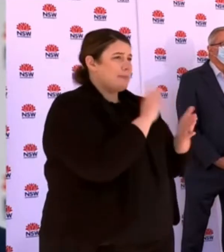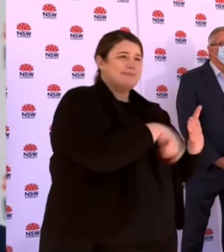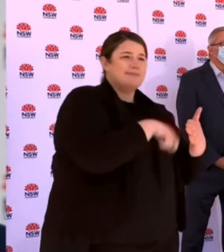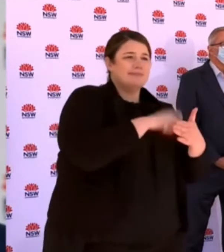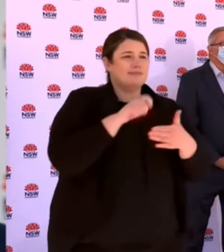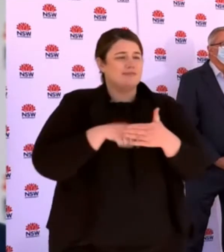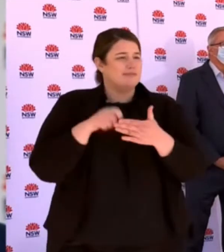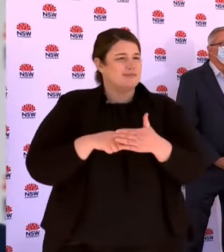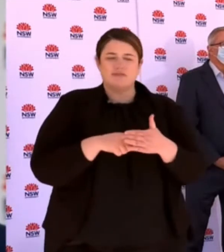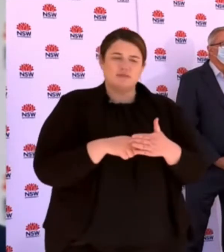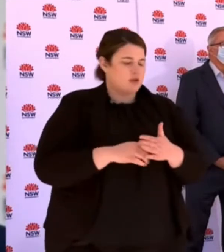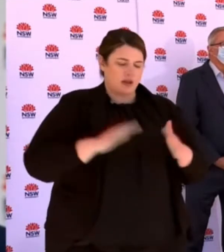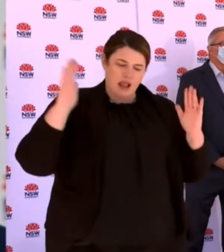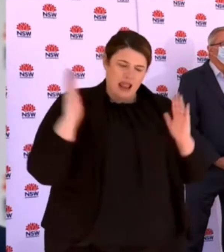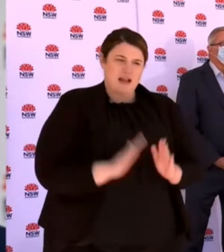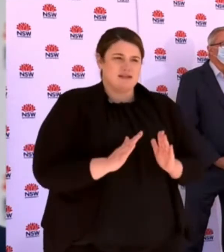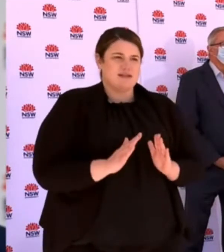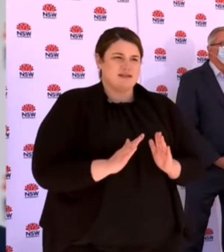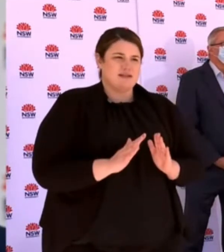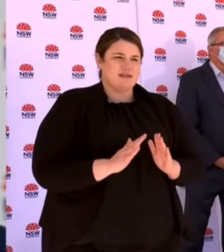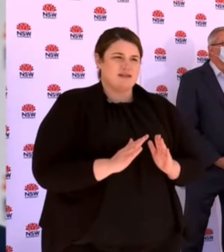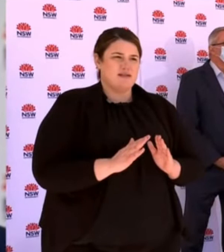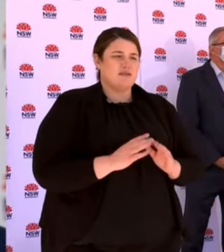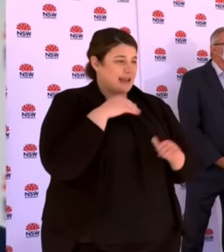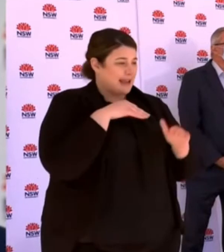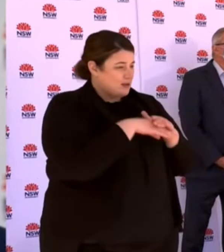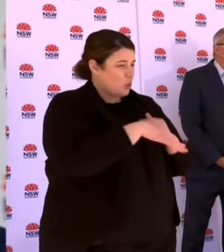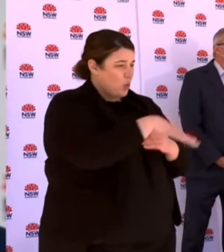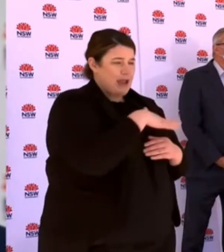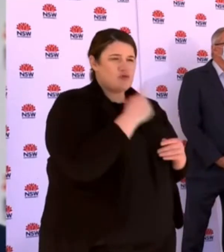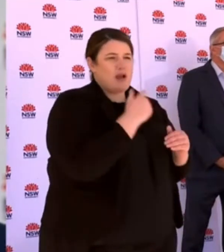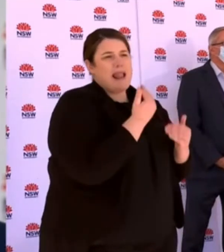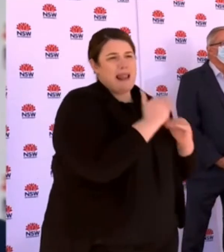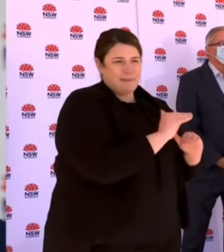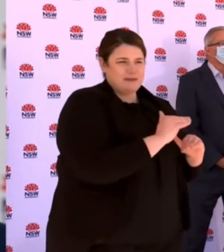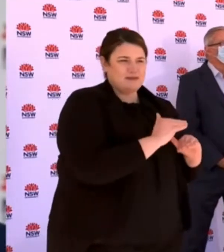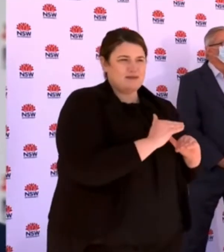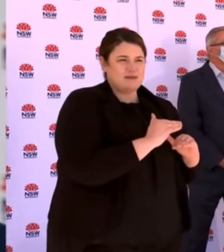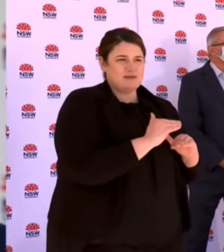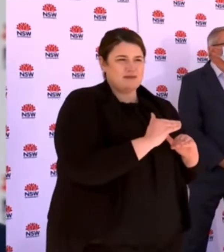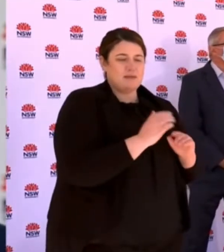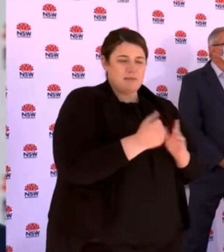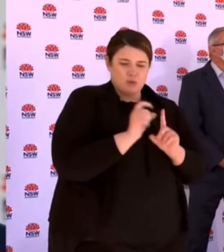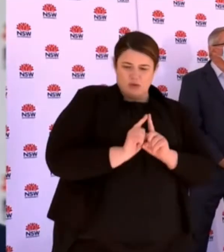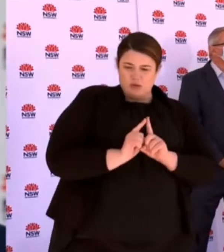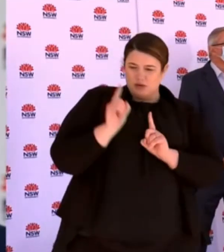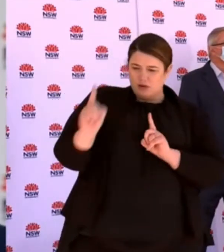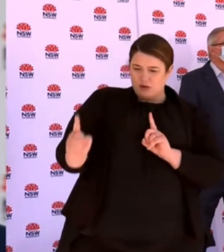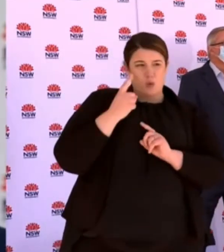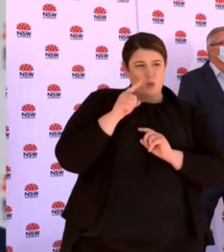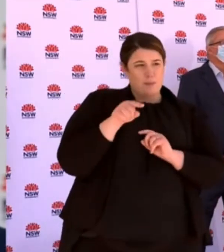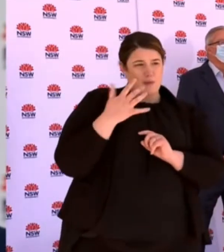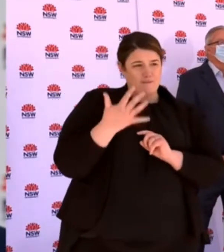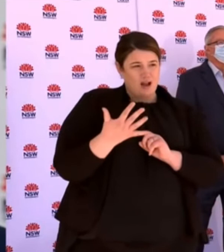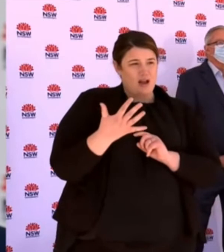to shopping, minimise as much your exposures in indoor settings. Stay socially distanced.